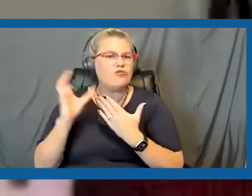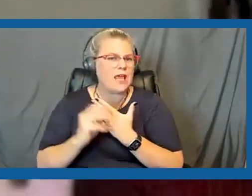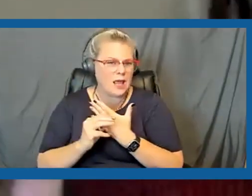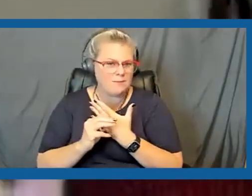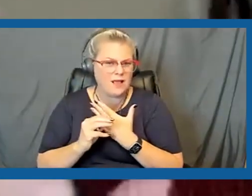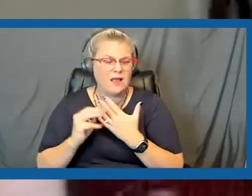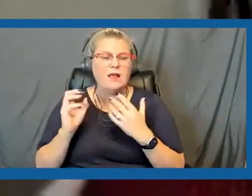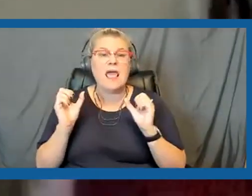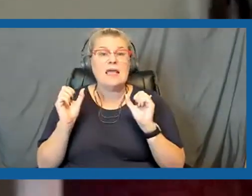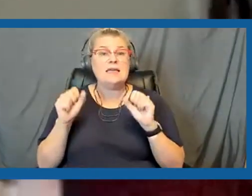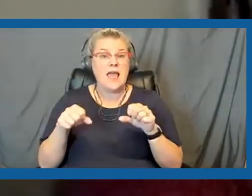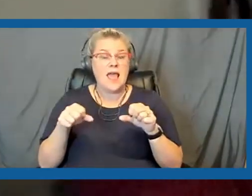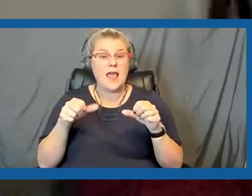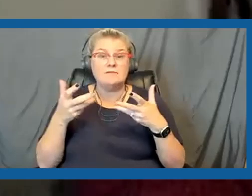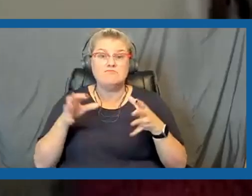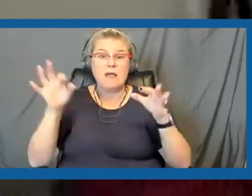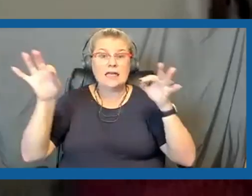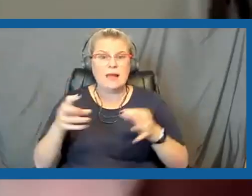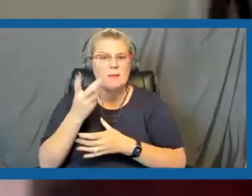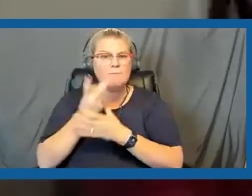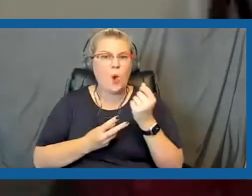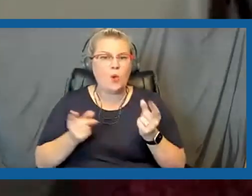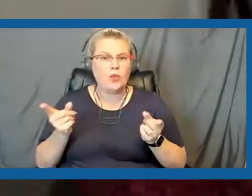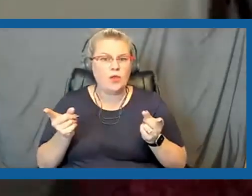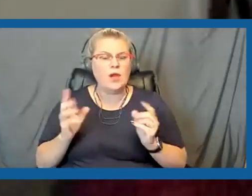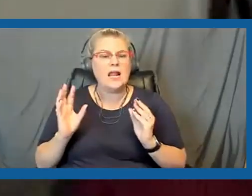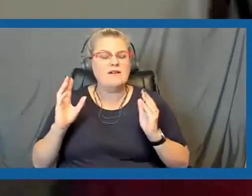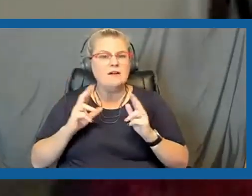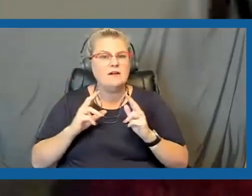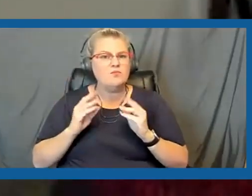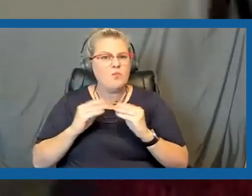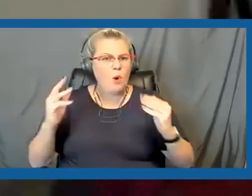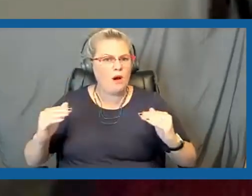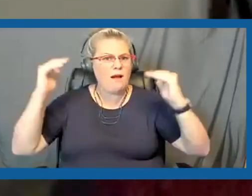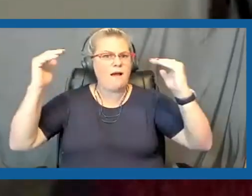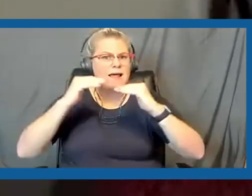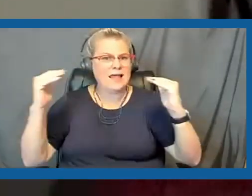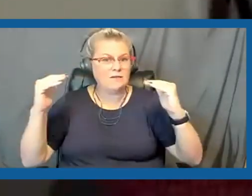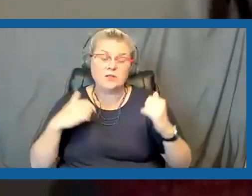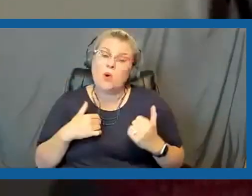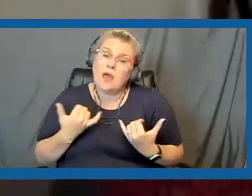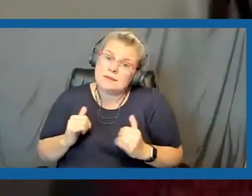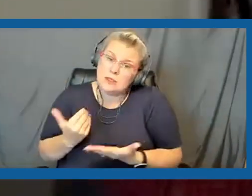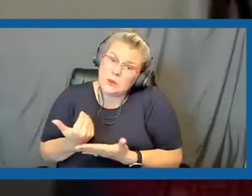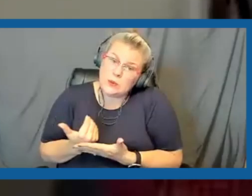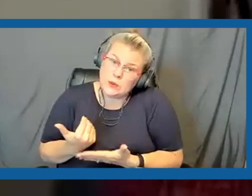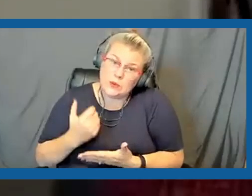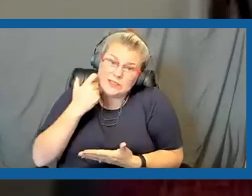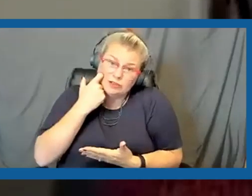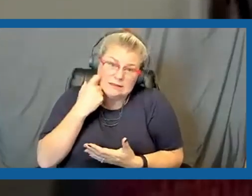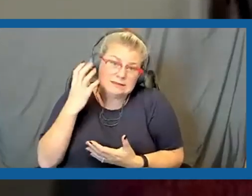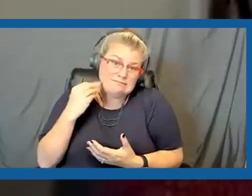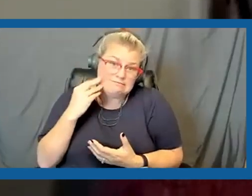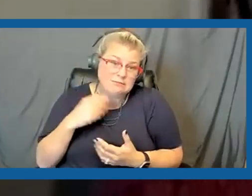that can explain both, just at a high level. And, I'm still fairly new. I just went through my